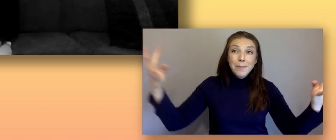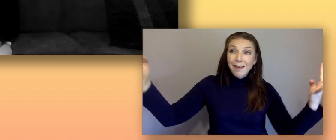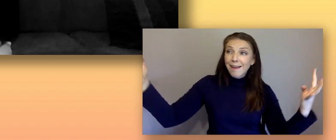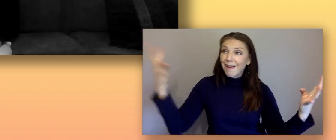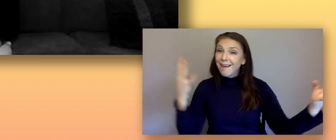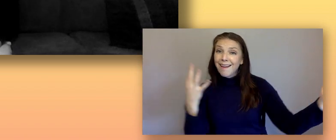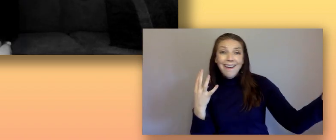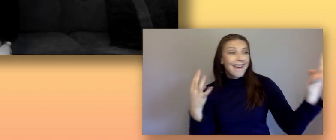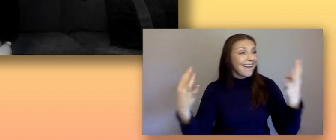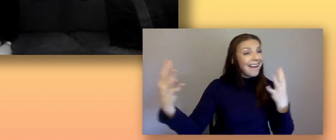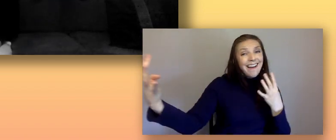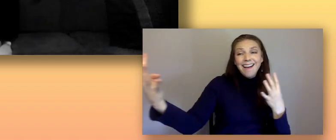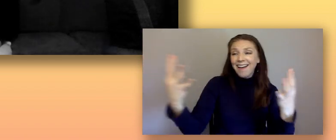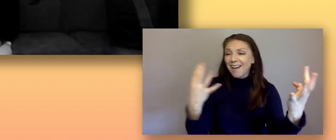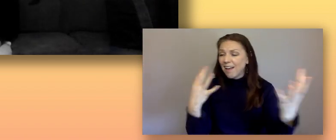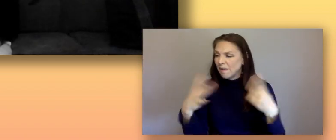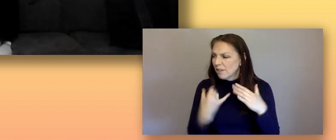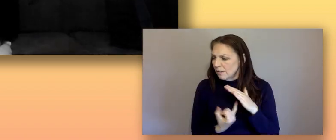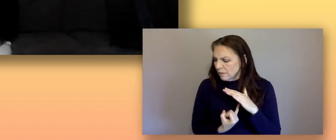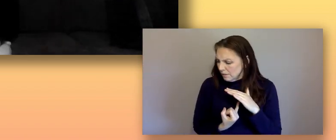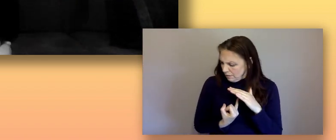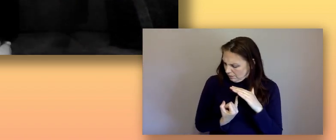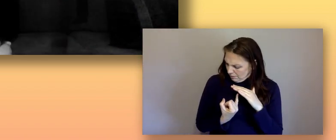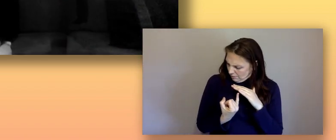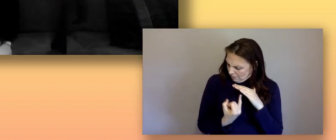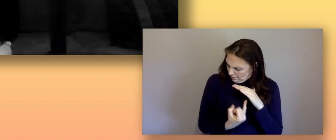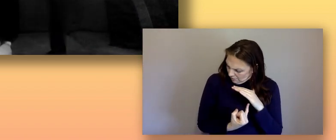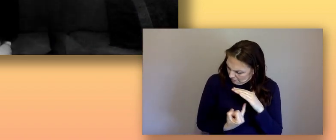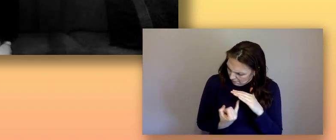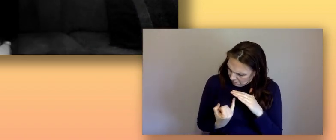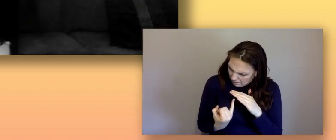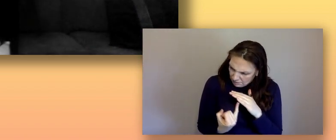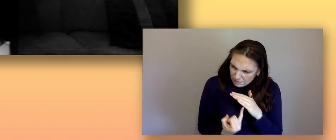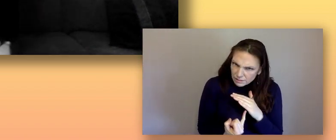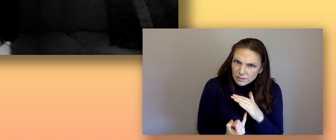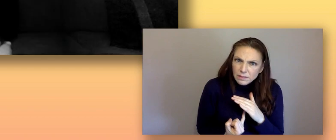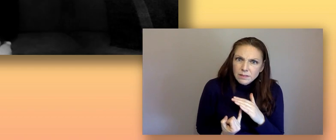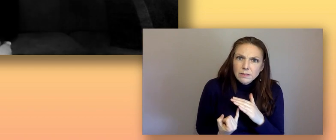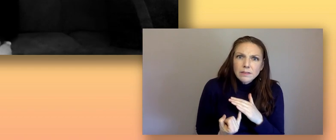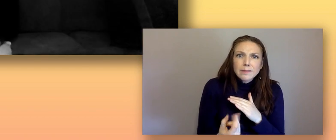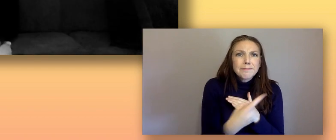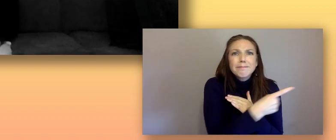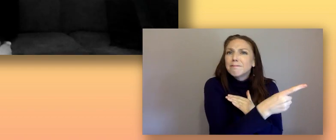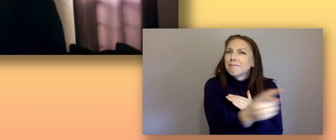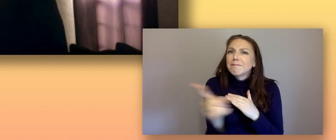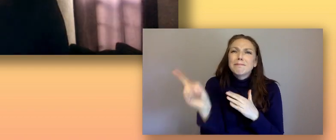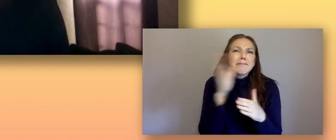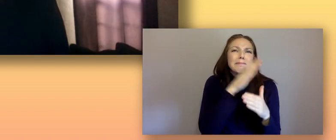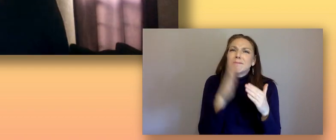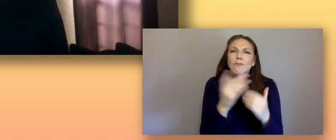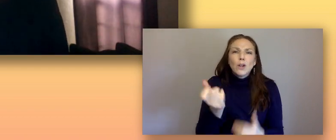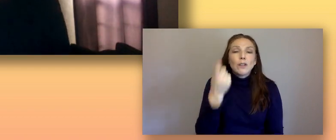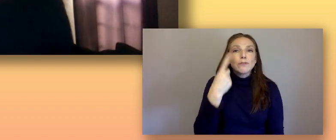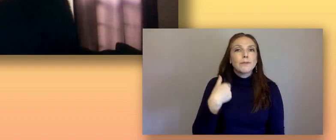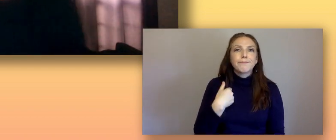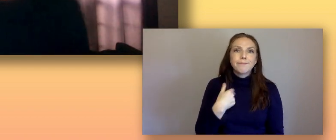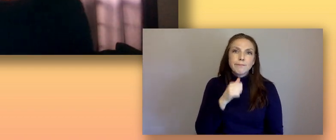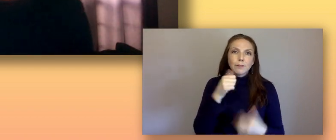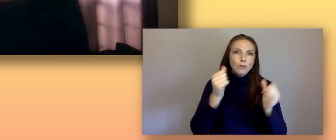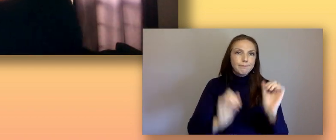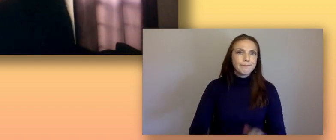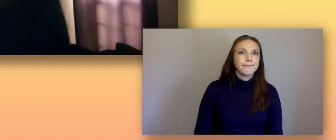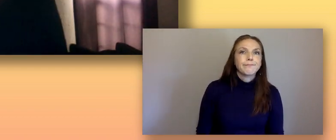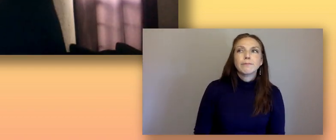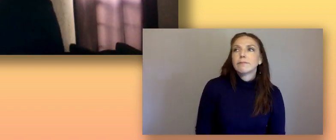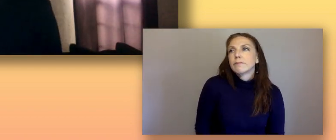people that I love are excruciating and infinite. They will never understand, so I don't even try.